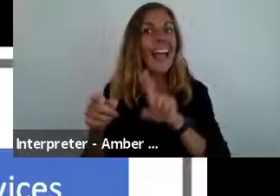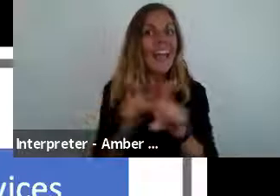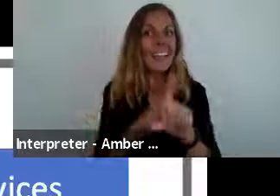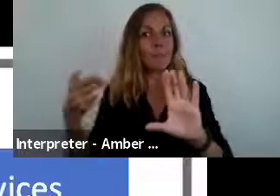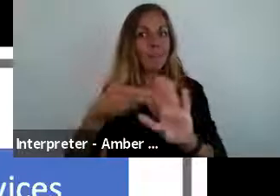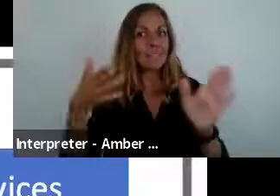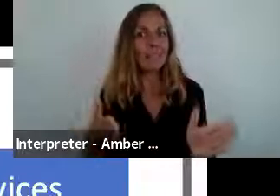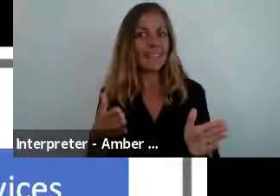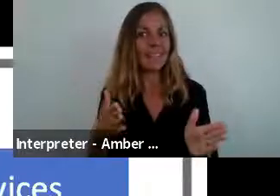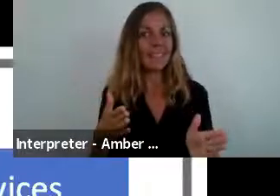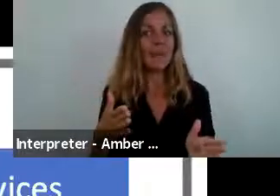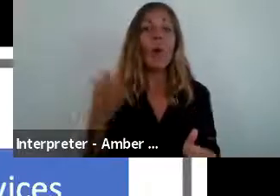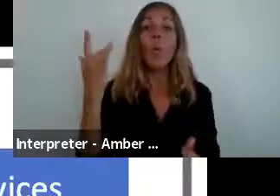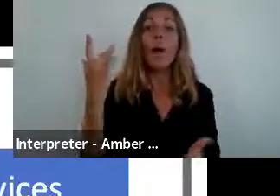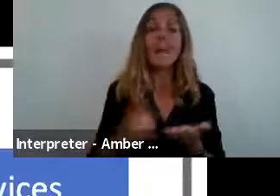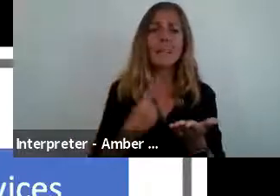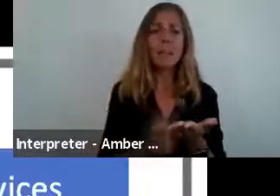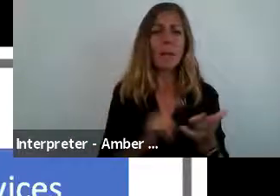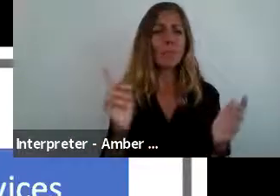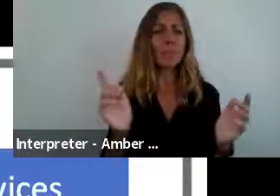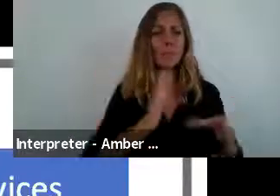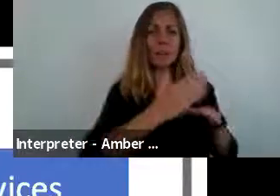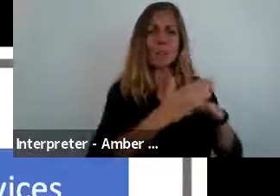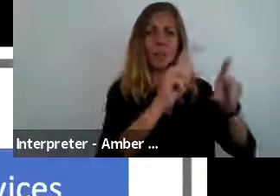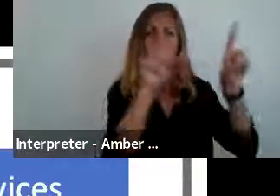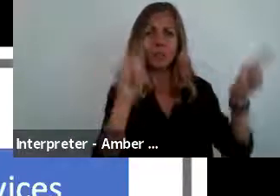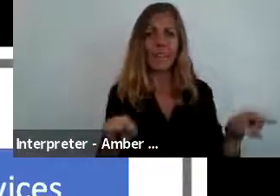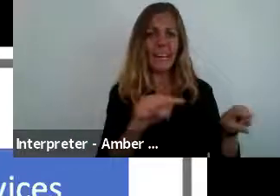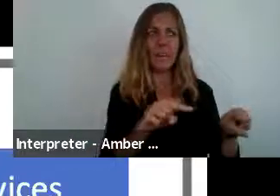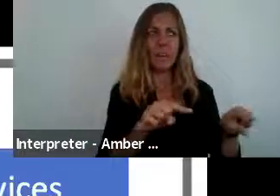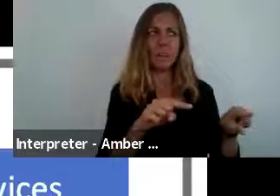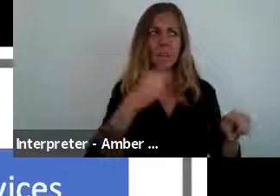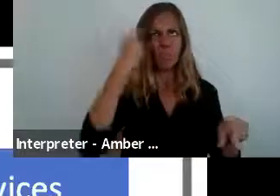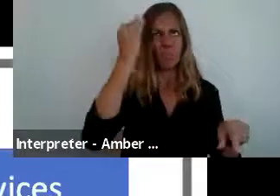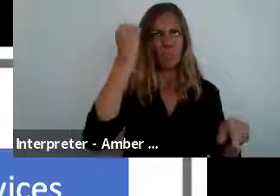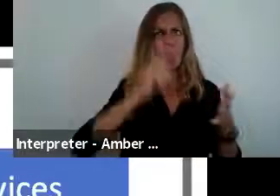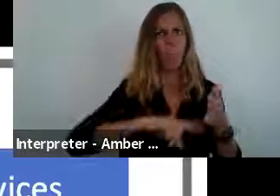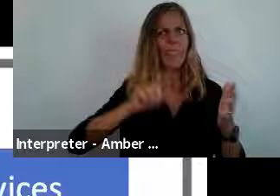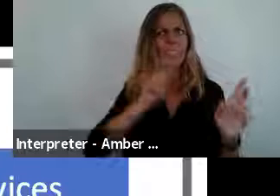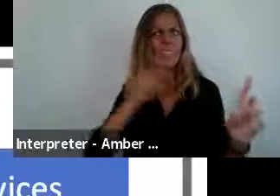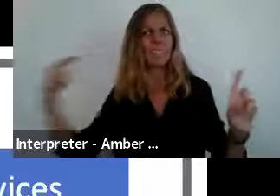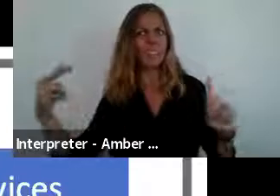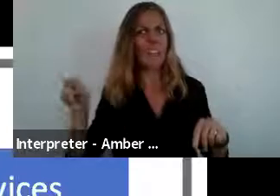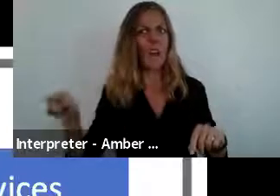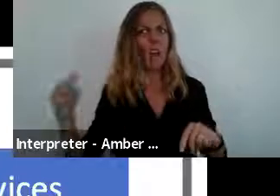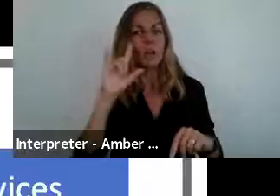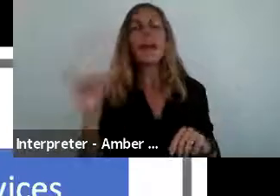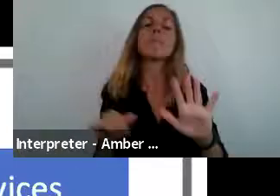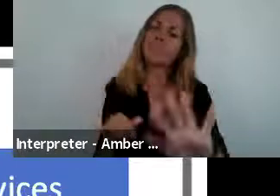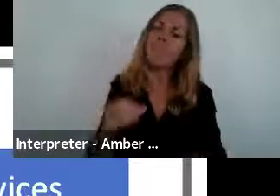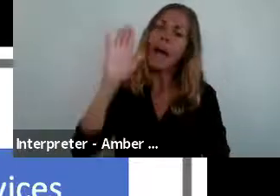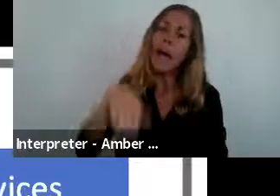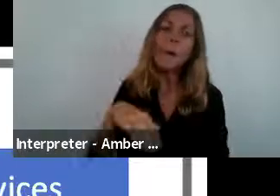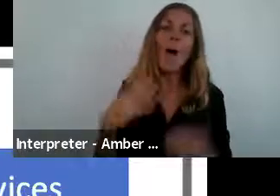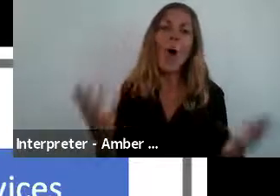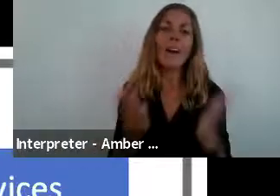know sometimes when you share your screen, you don't always know what the other people see. Okay, and I know I already asked that when I